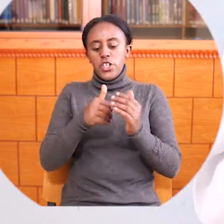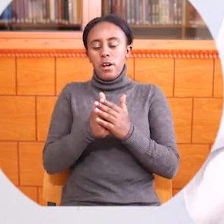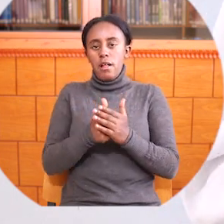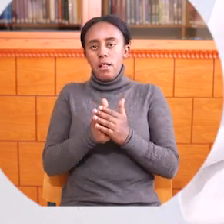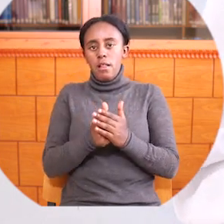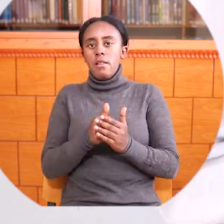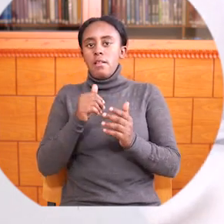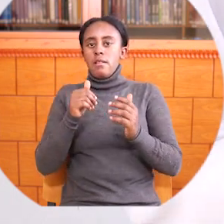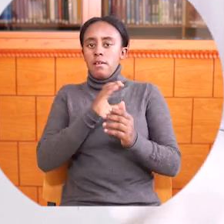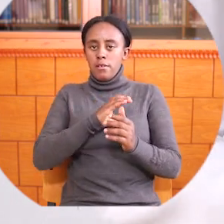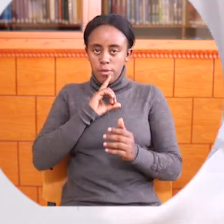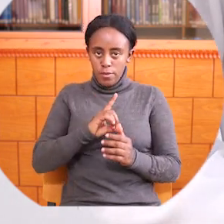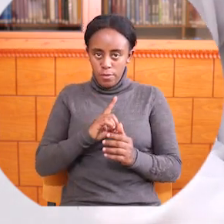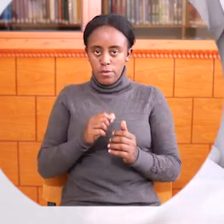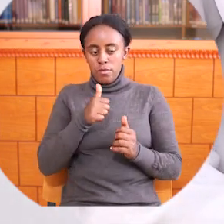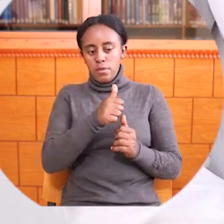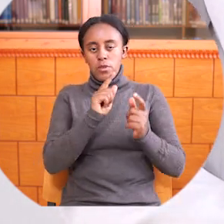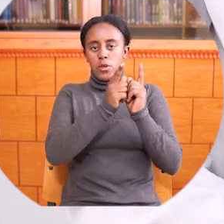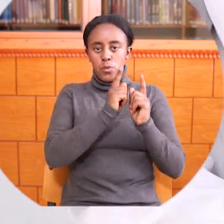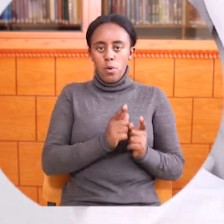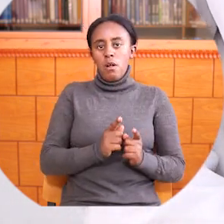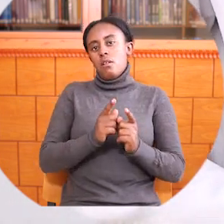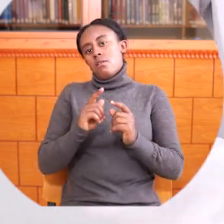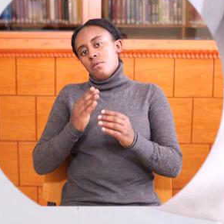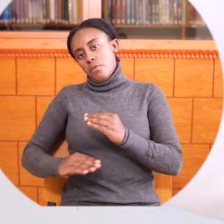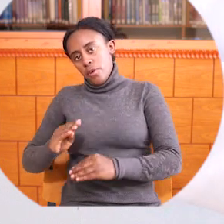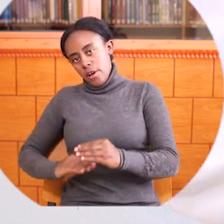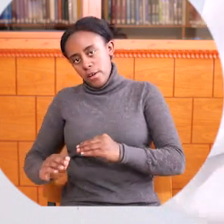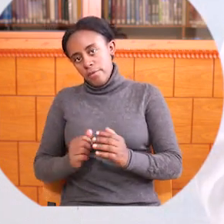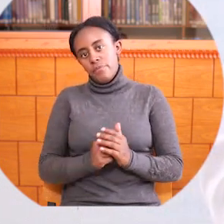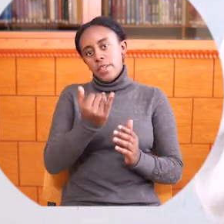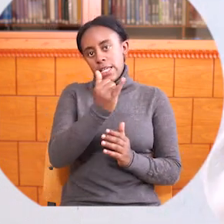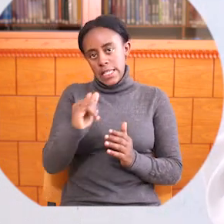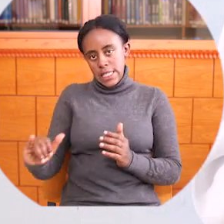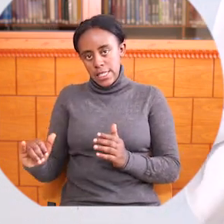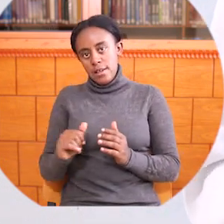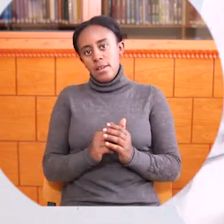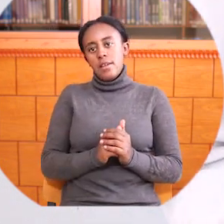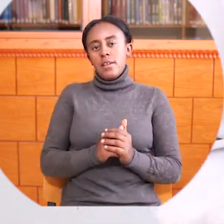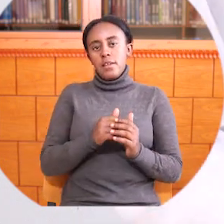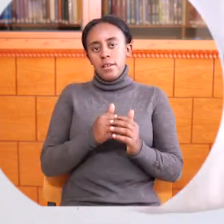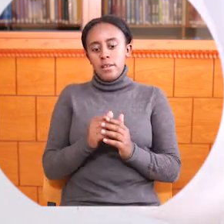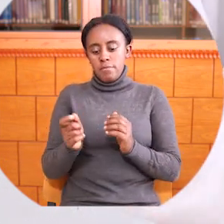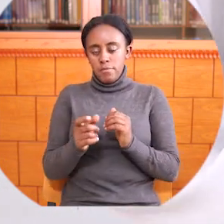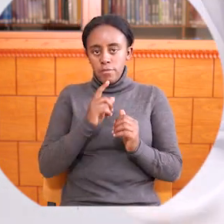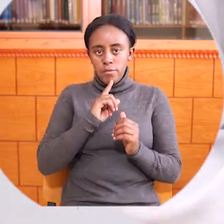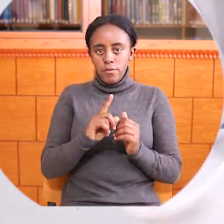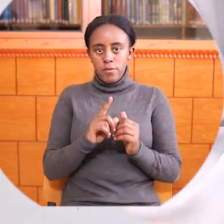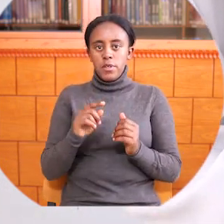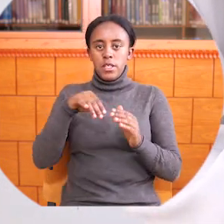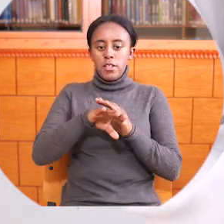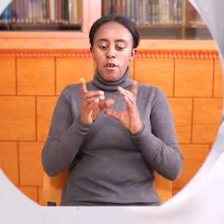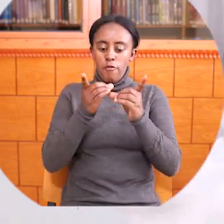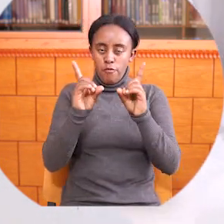they have flower as sexual reproductive structure, they bearing their seed in the